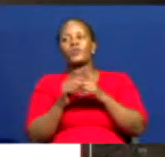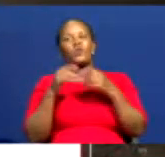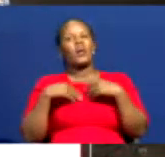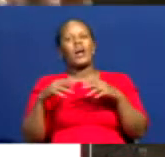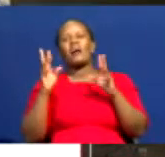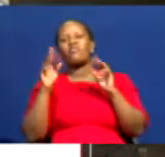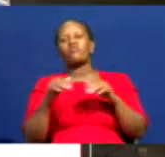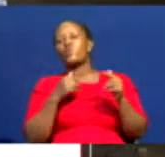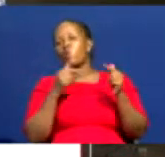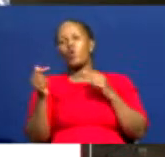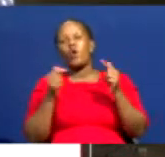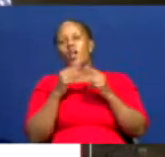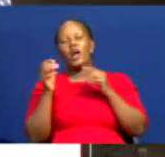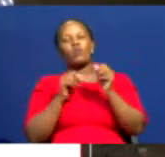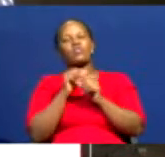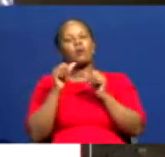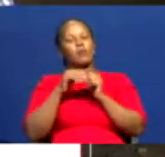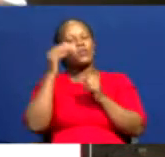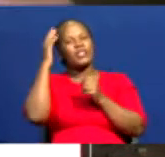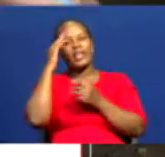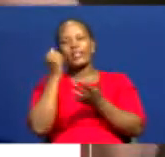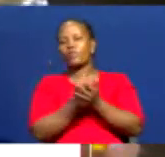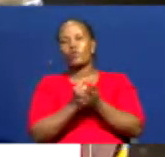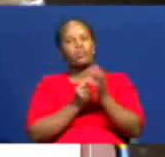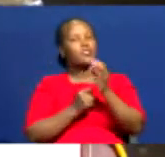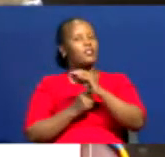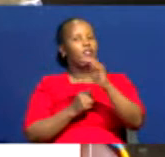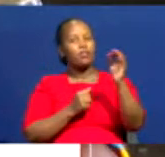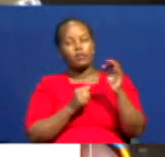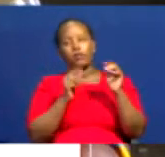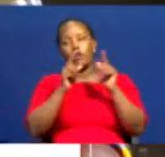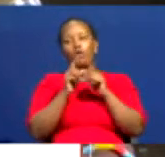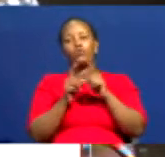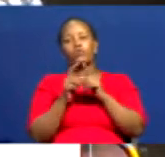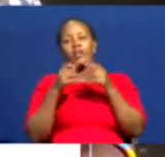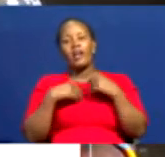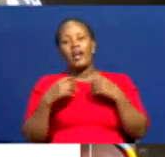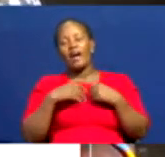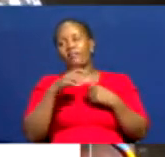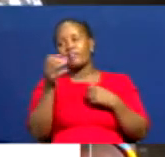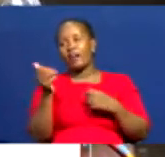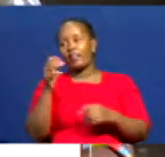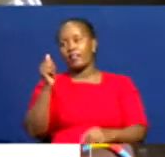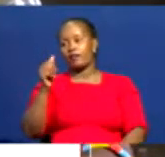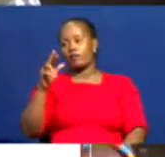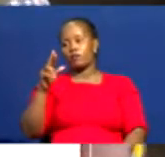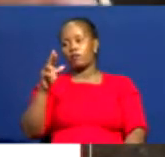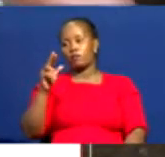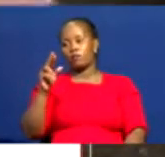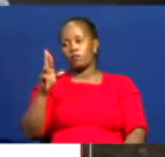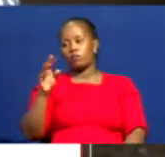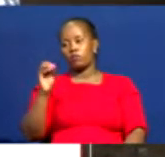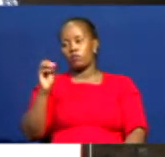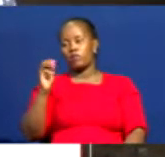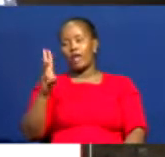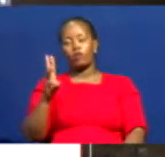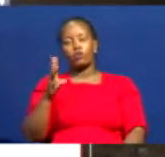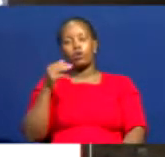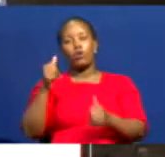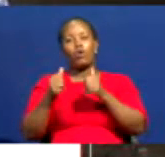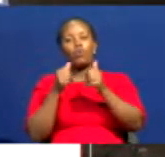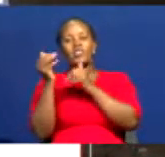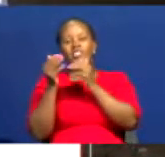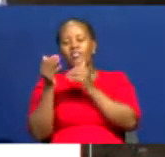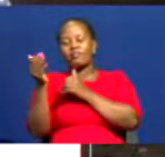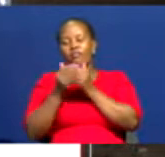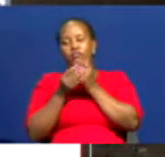even about the headquarters, about anything. And then we have this Aro. Aro is just a few kilometers from me,